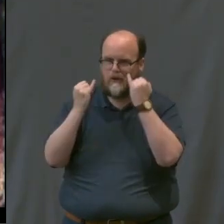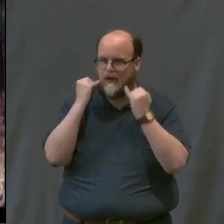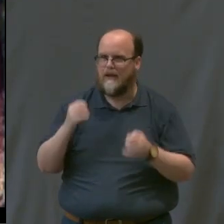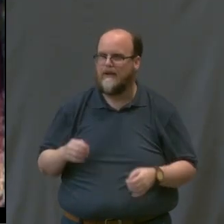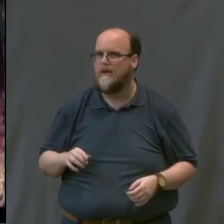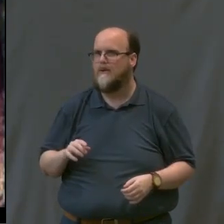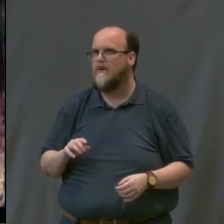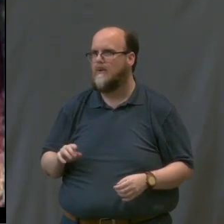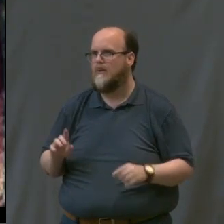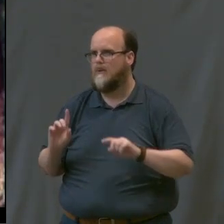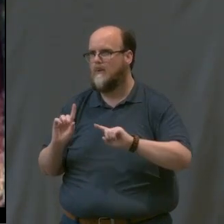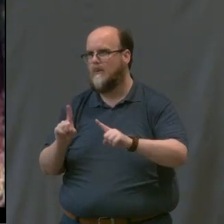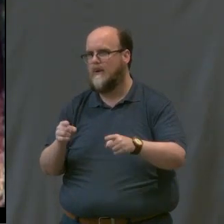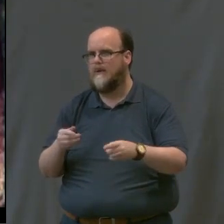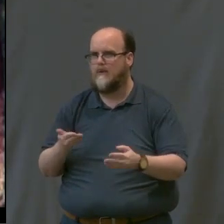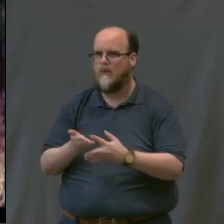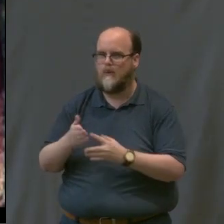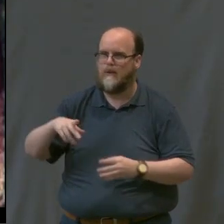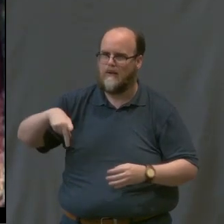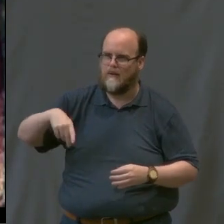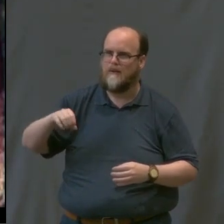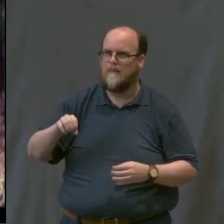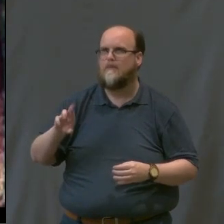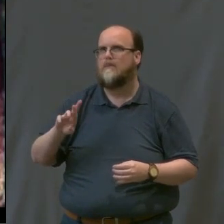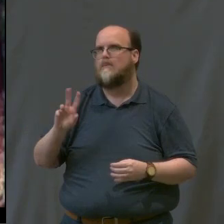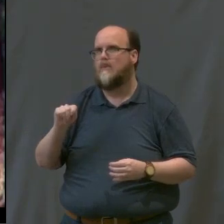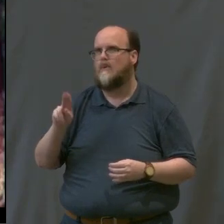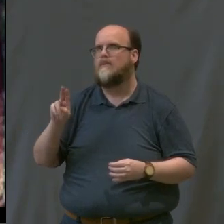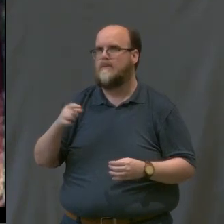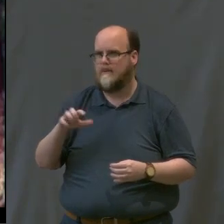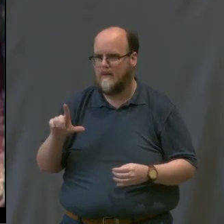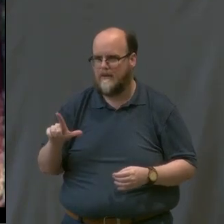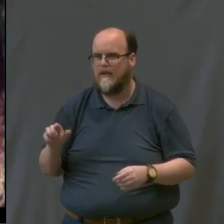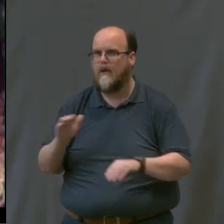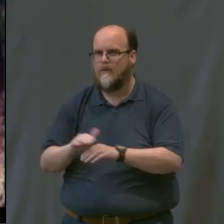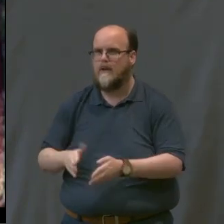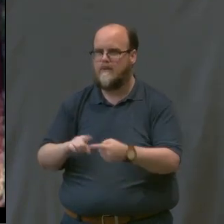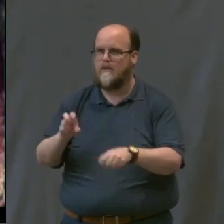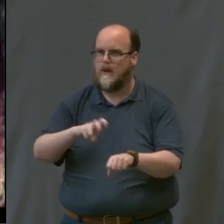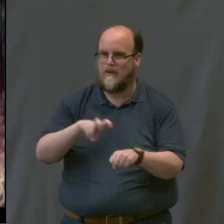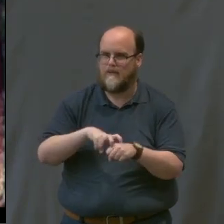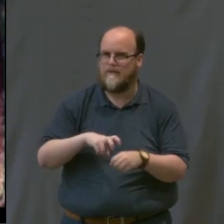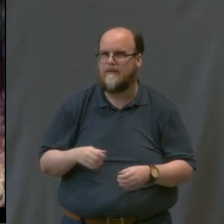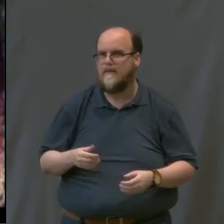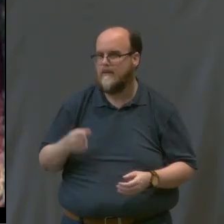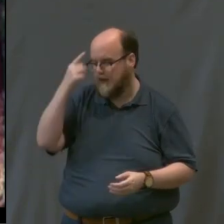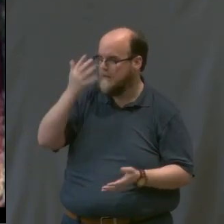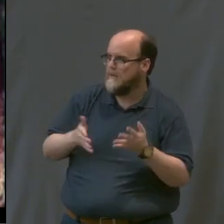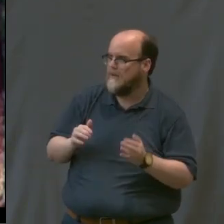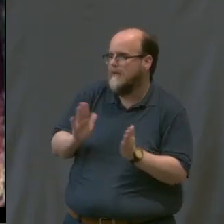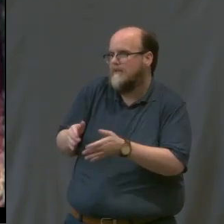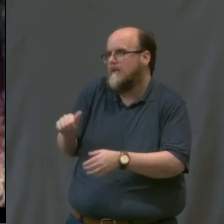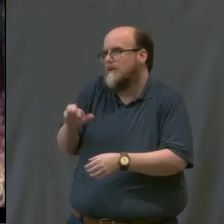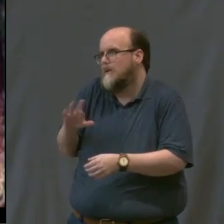went through Portugal on his way up to Ireland, and they think that maybe the Ark was left